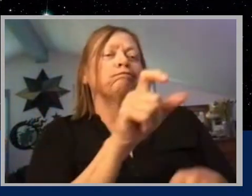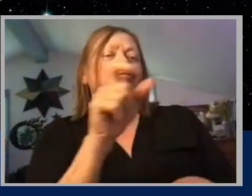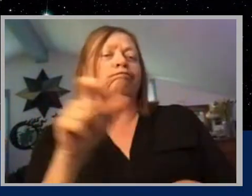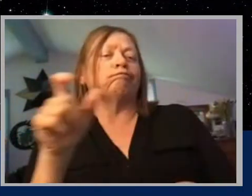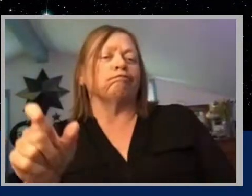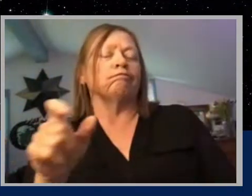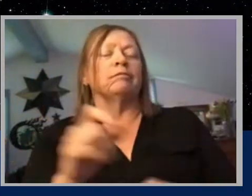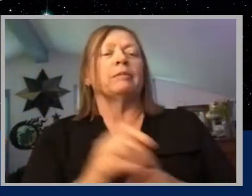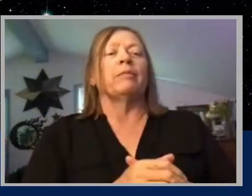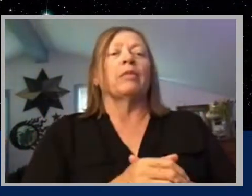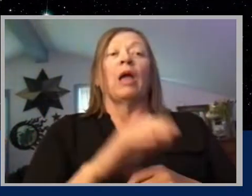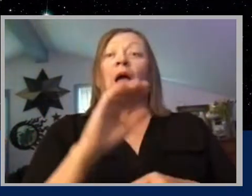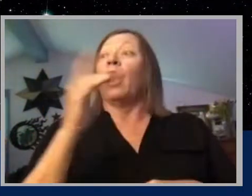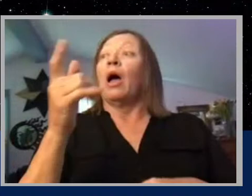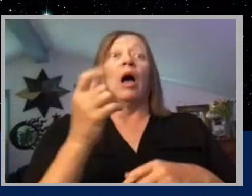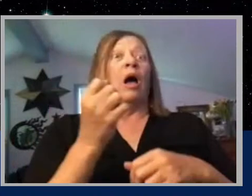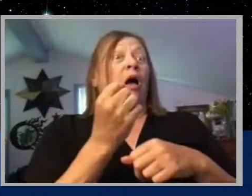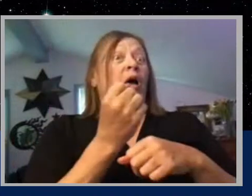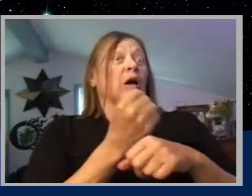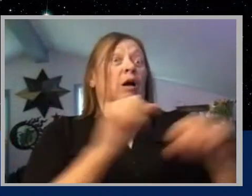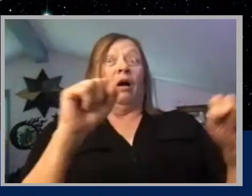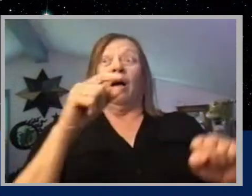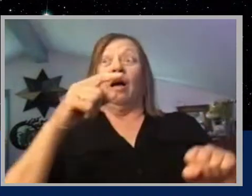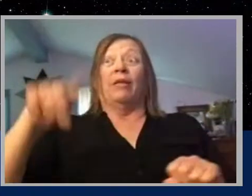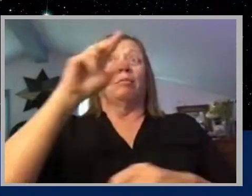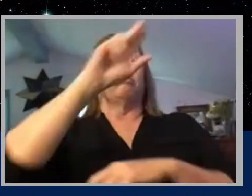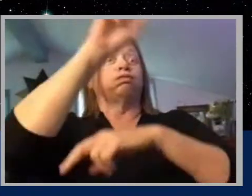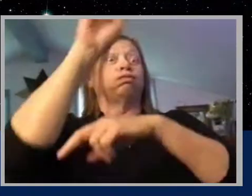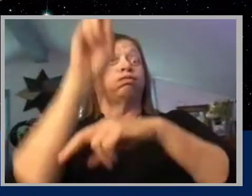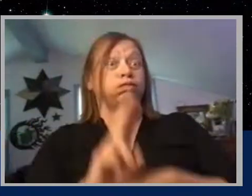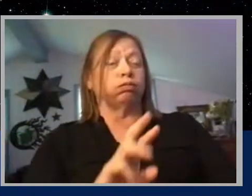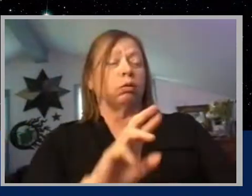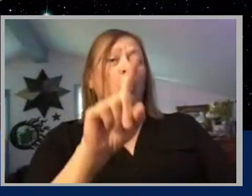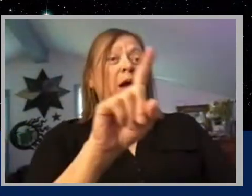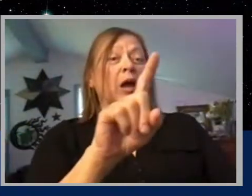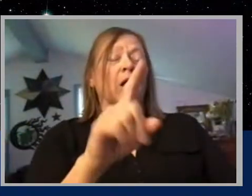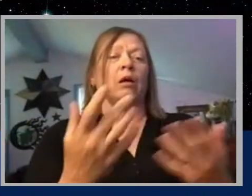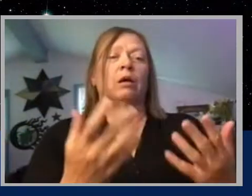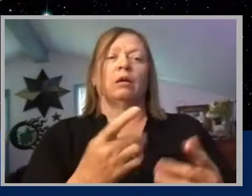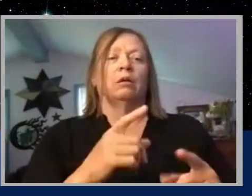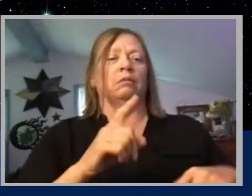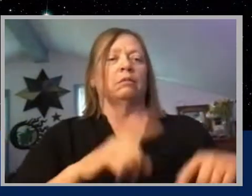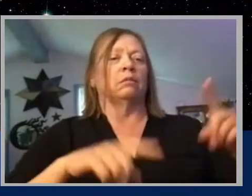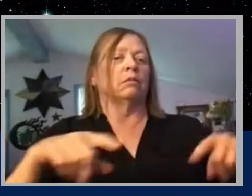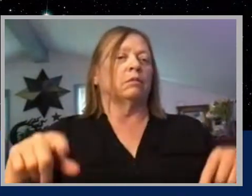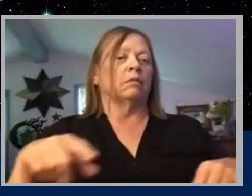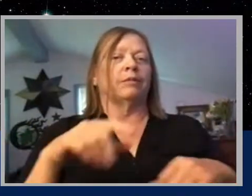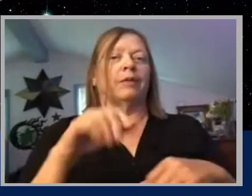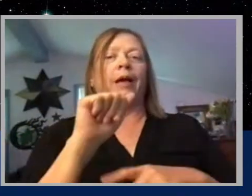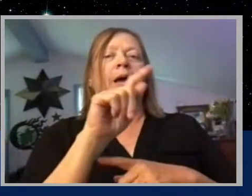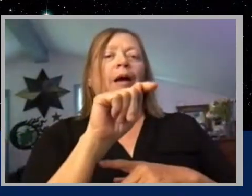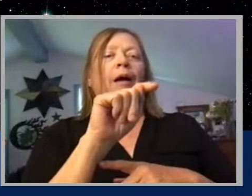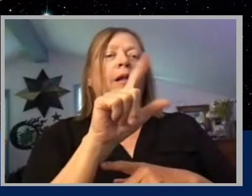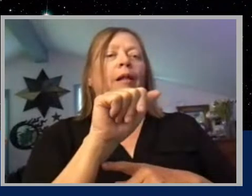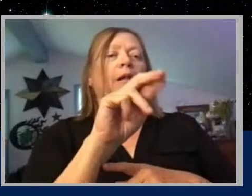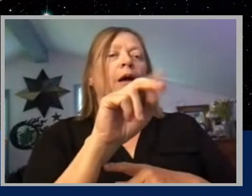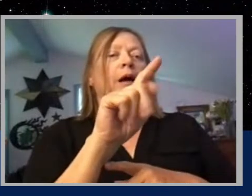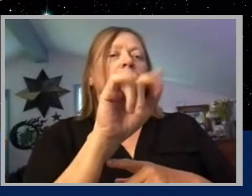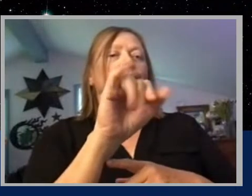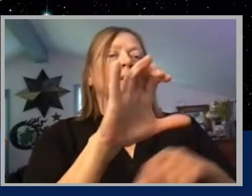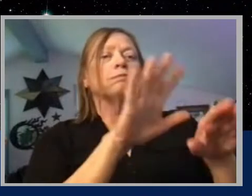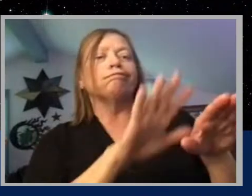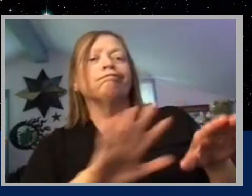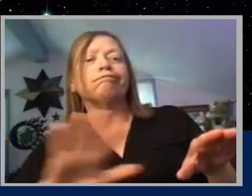a incredibly different distances and areas. And like commercial crew, we rely on the DoD